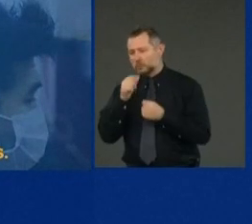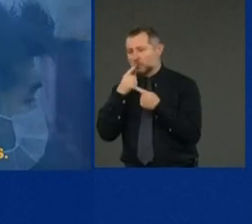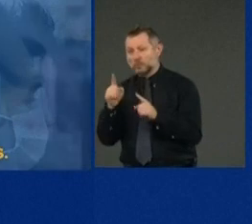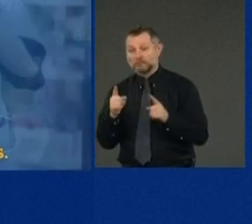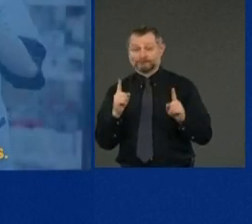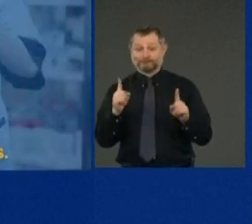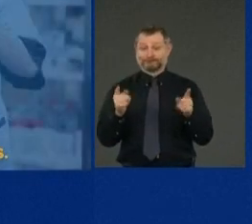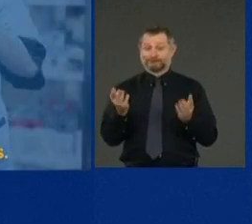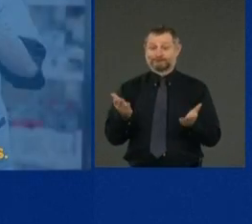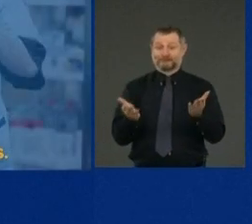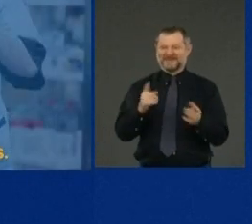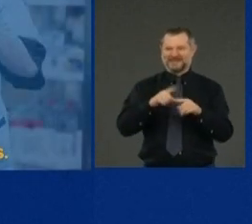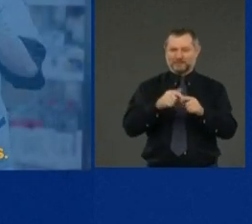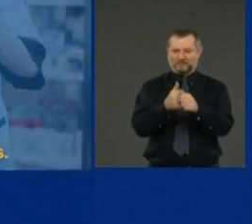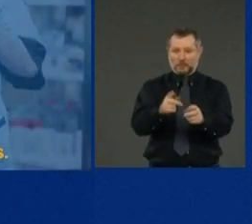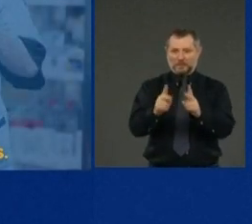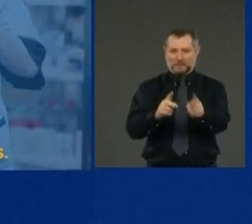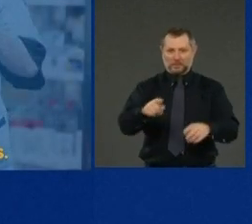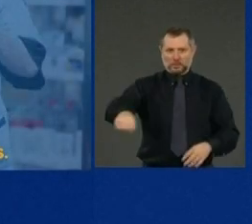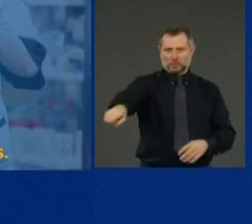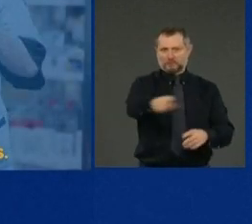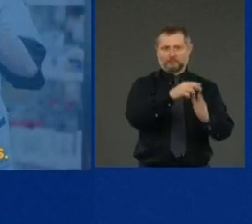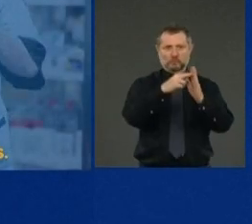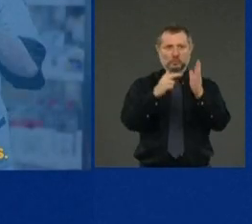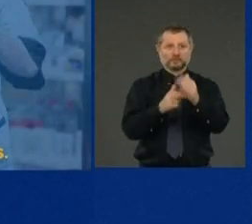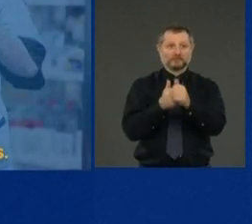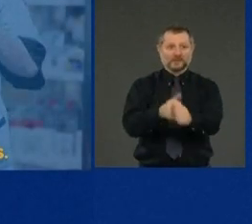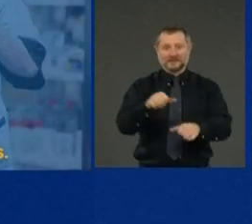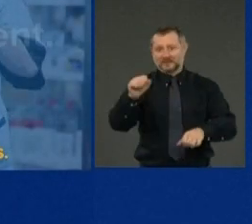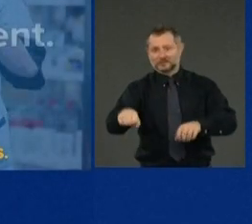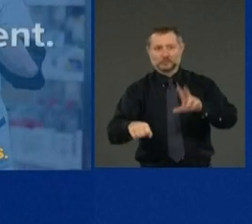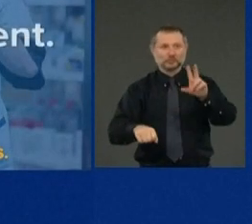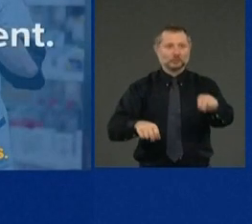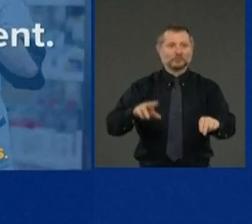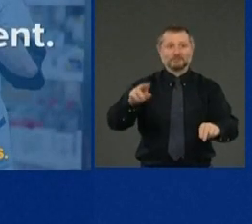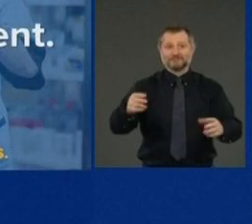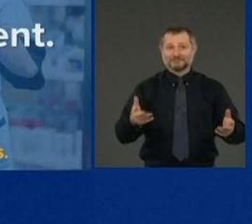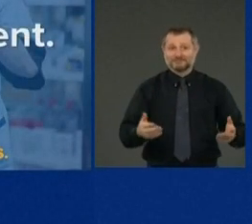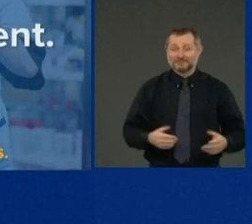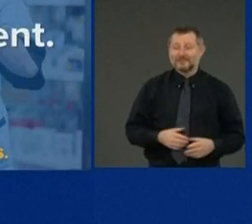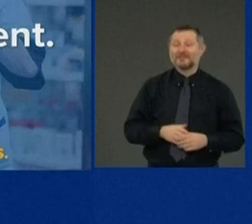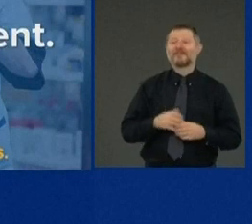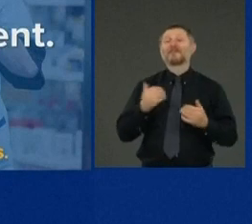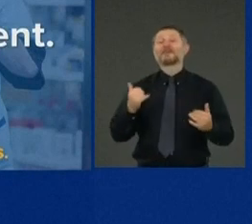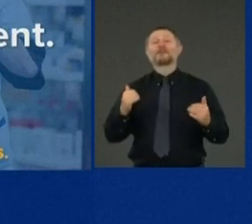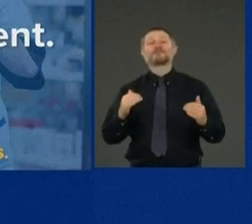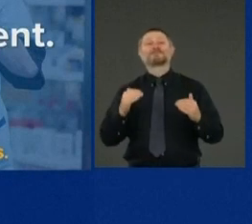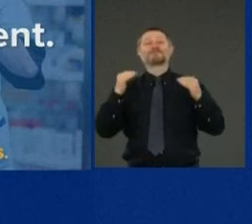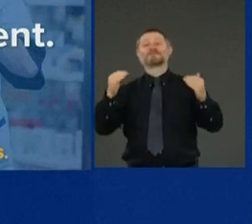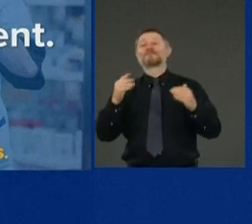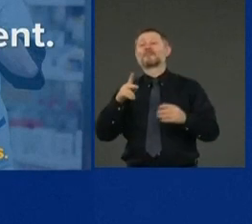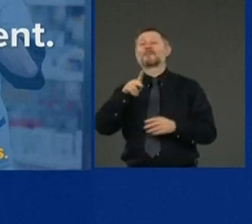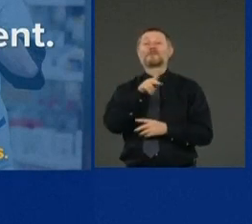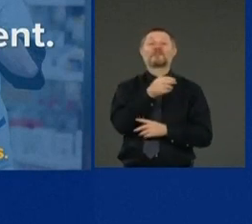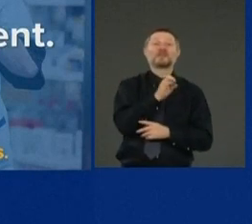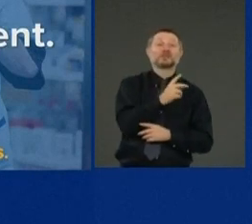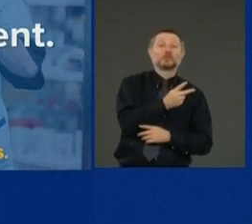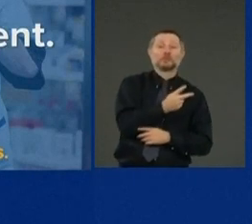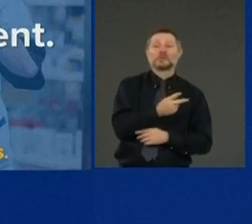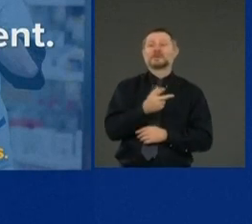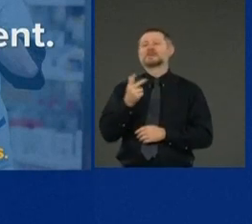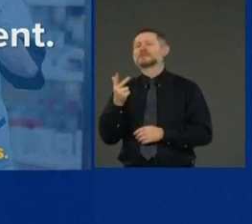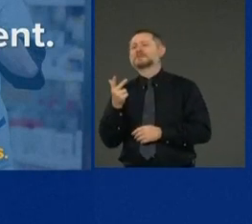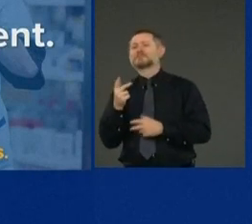how people follow the rules. The issue going into phase 2 or phase 3